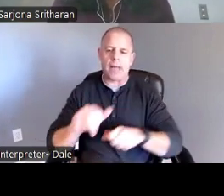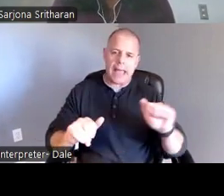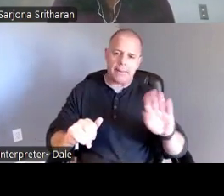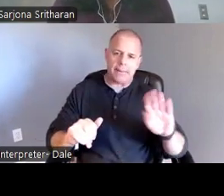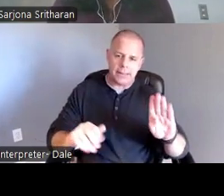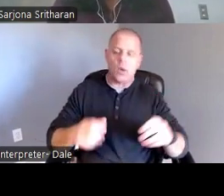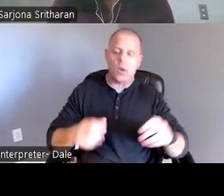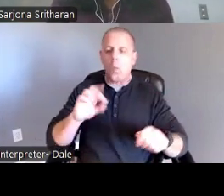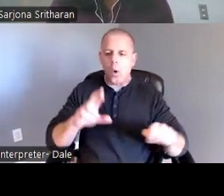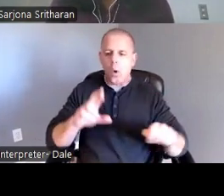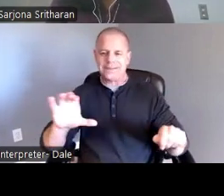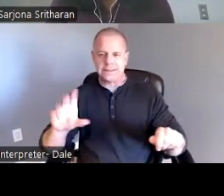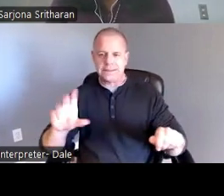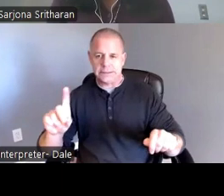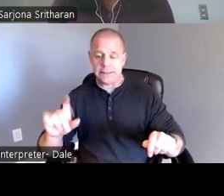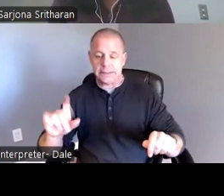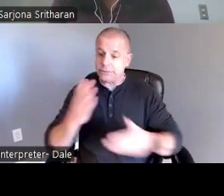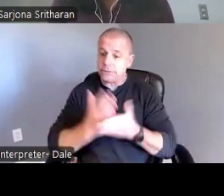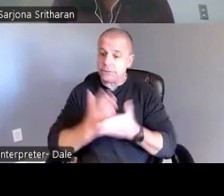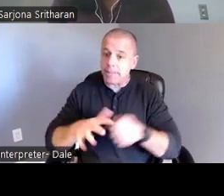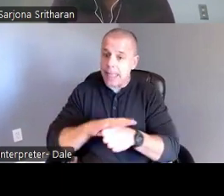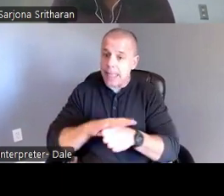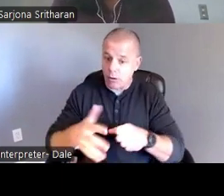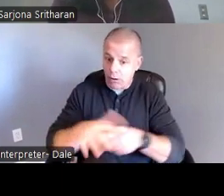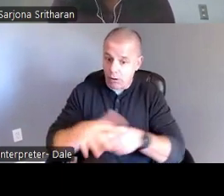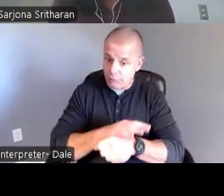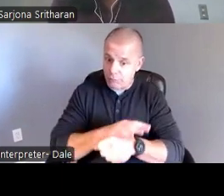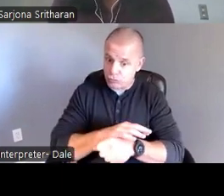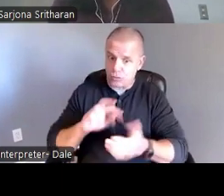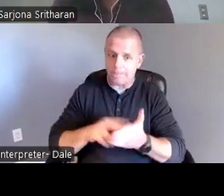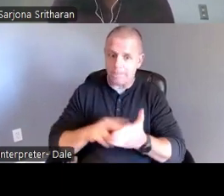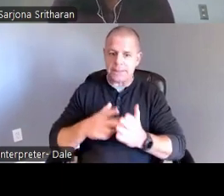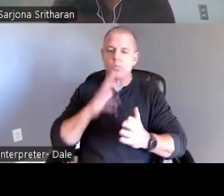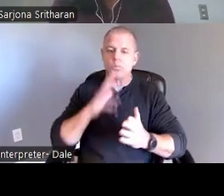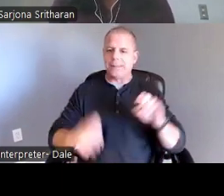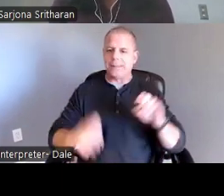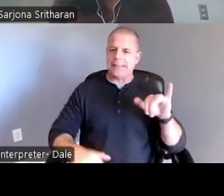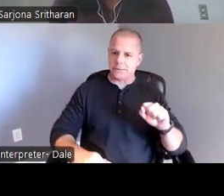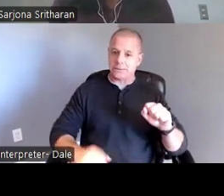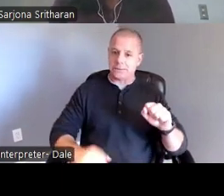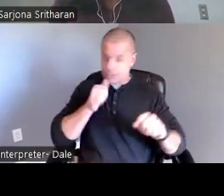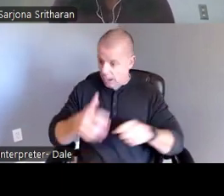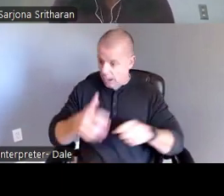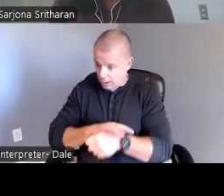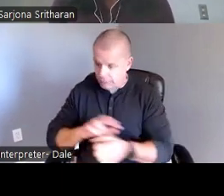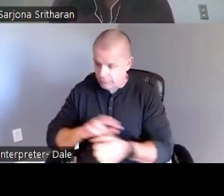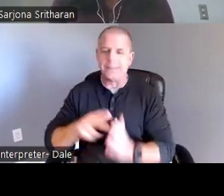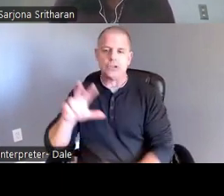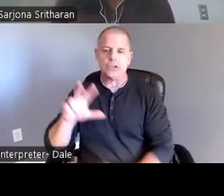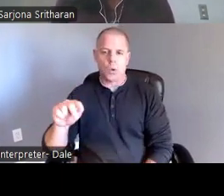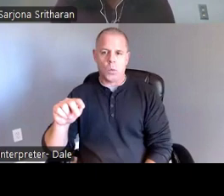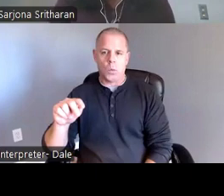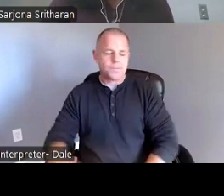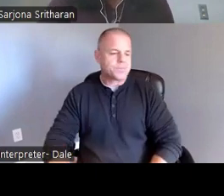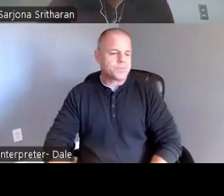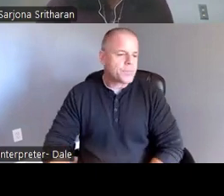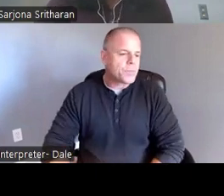D. So if some area was covered, that variable would be yes, and if not, then no. And then we also looked